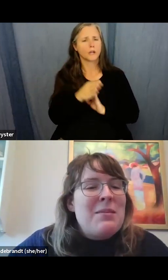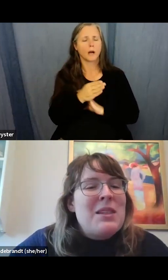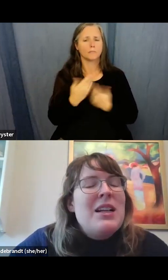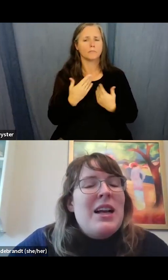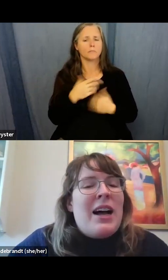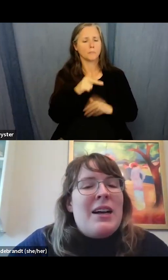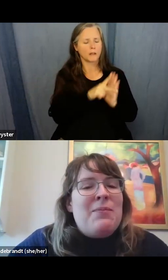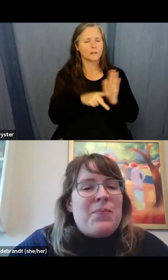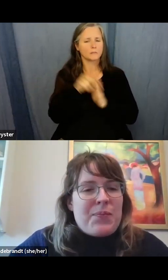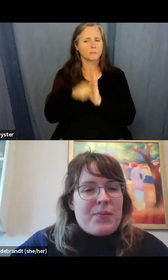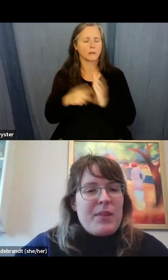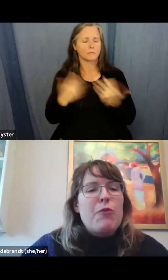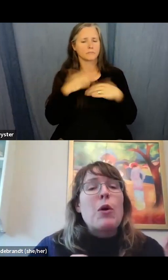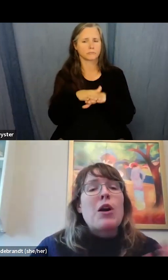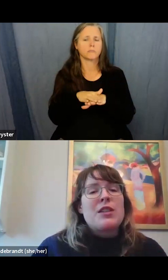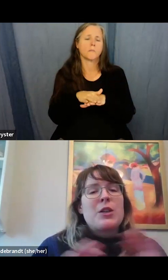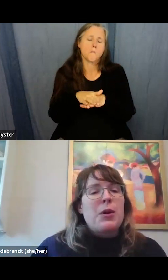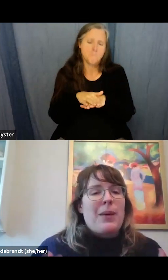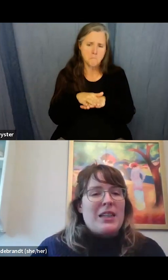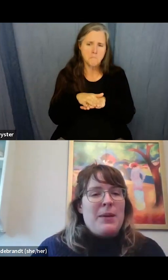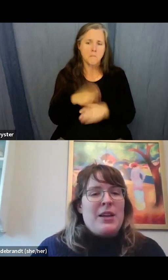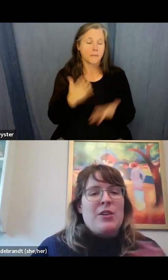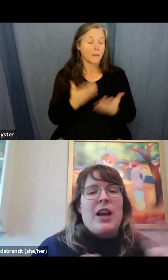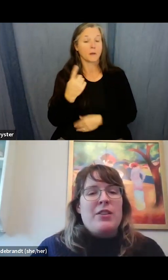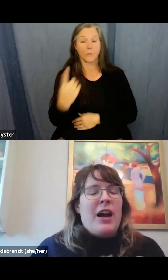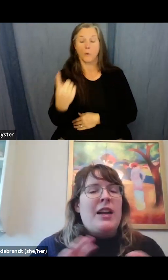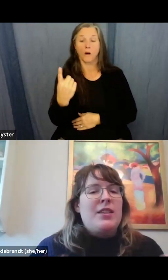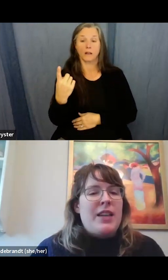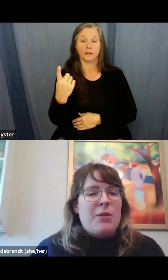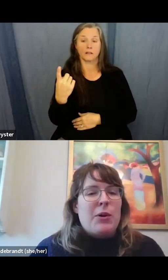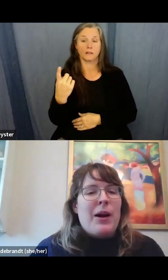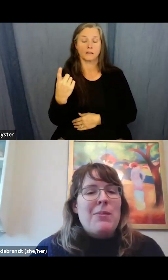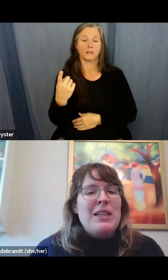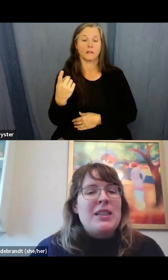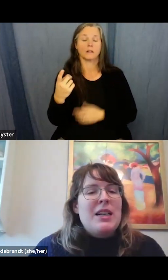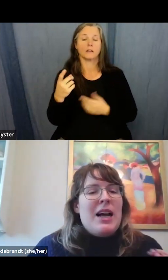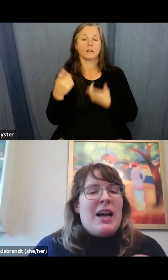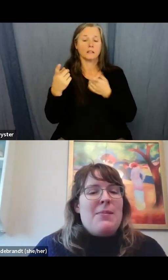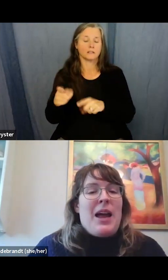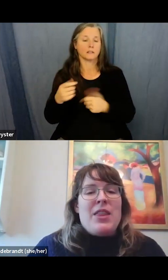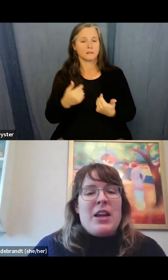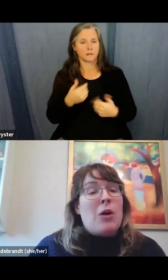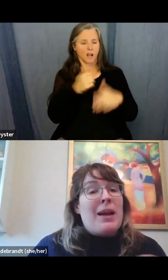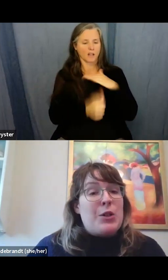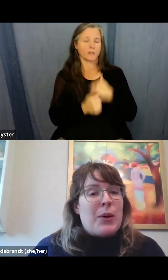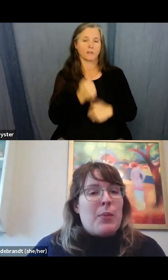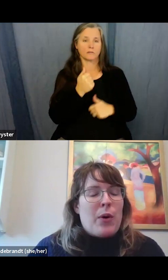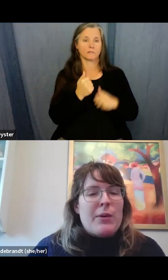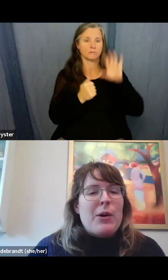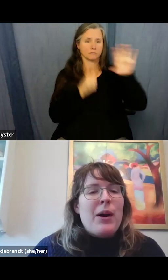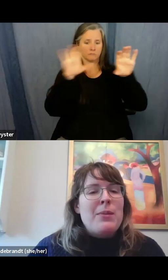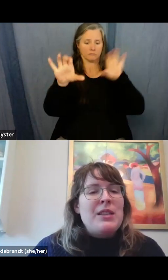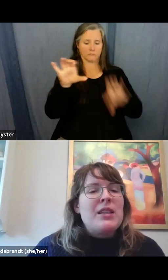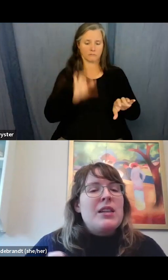complex systems. For our sexual harassment, our Title IX and state requirements, and then our mandatory